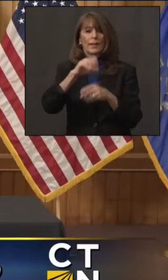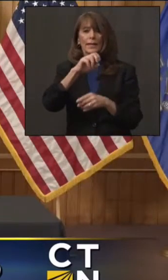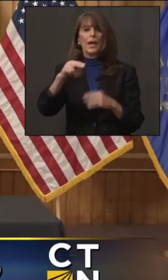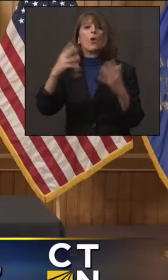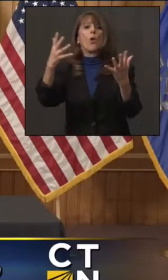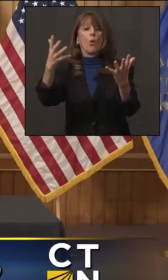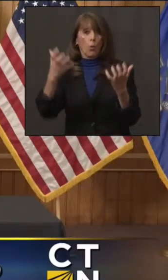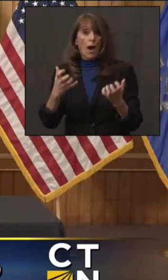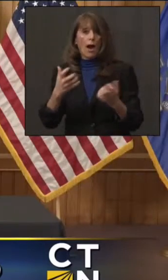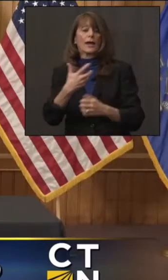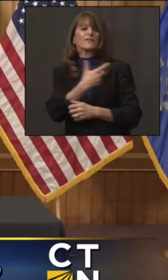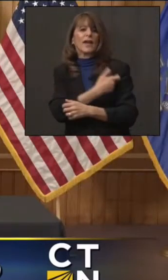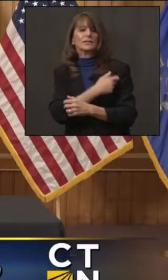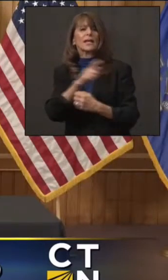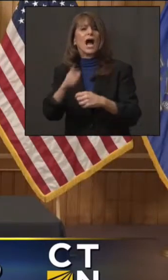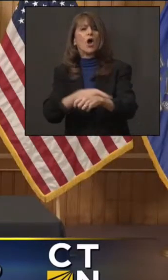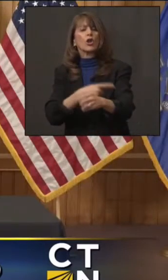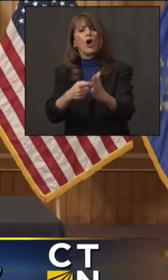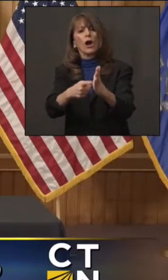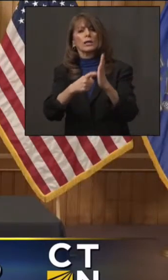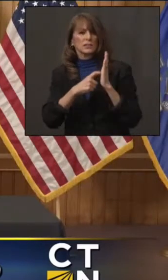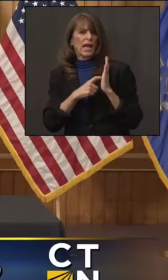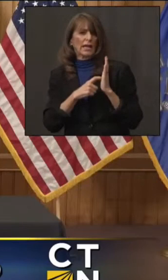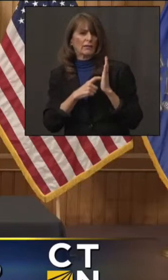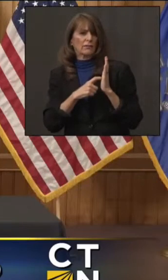timeline we were provided says